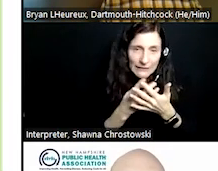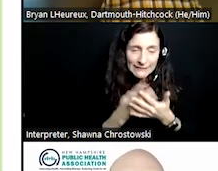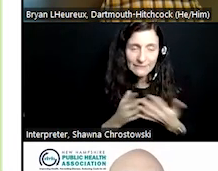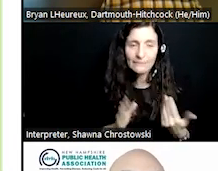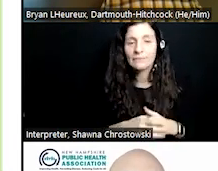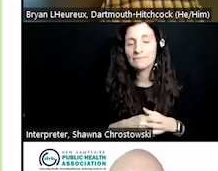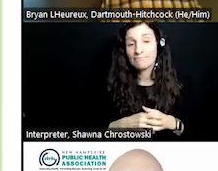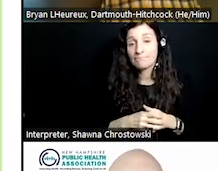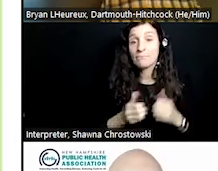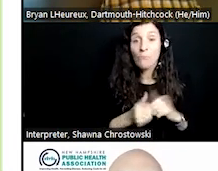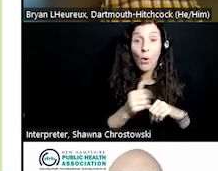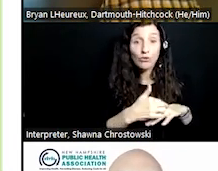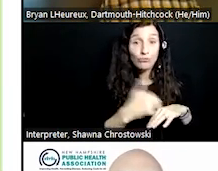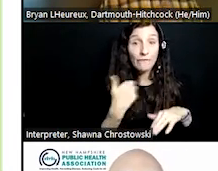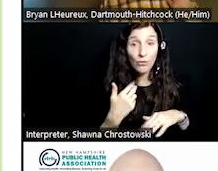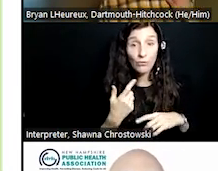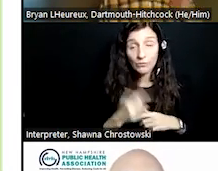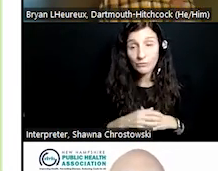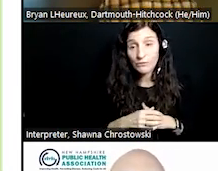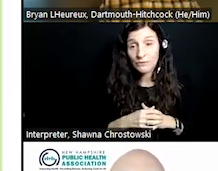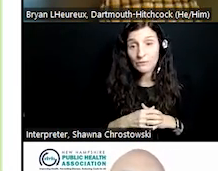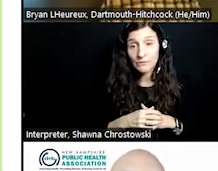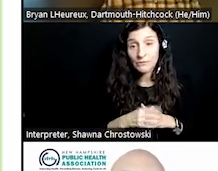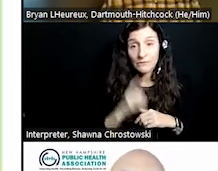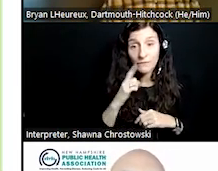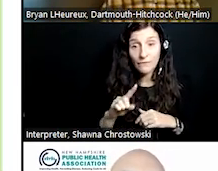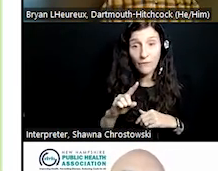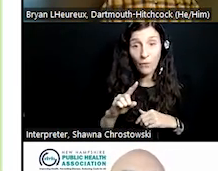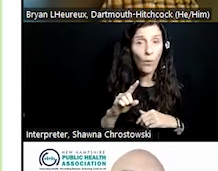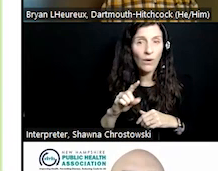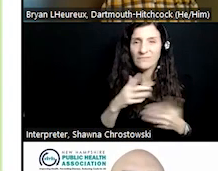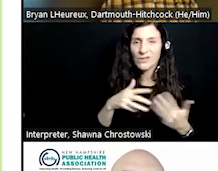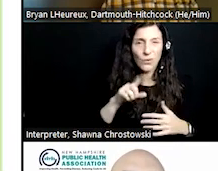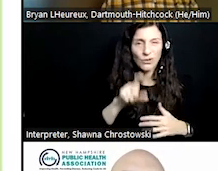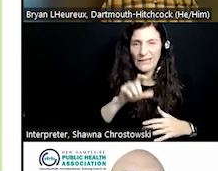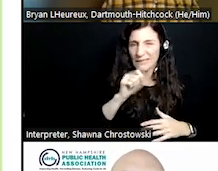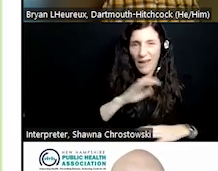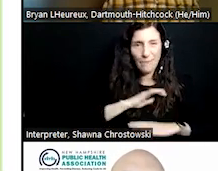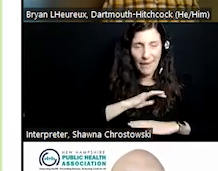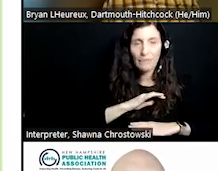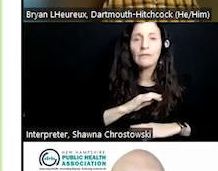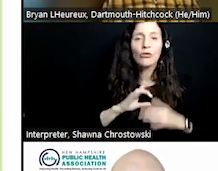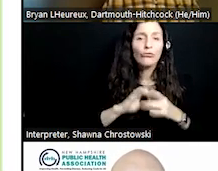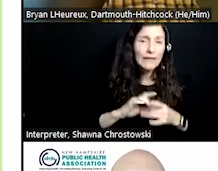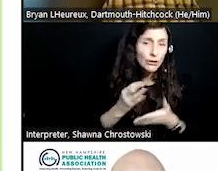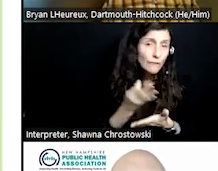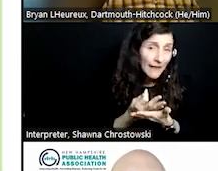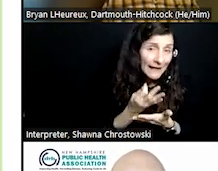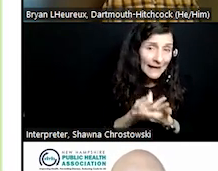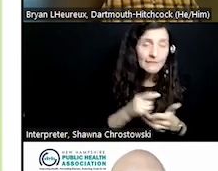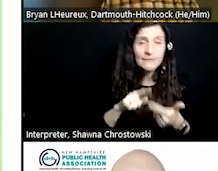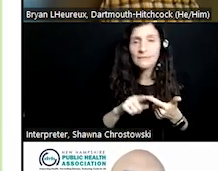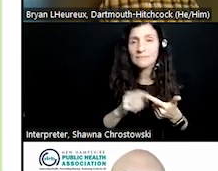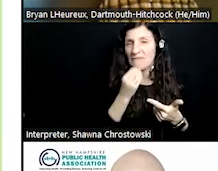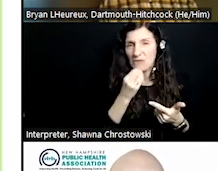Most of our referrals for unmet social needs come in are related to financial needs or food